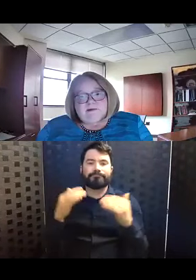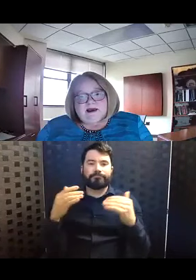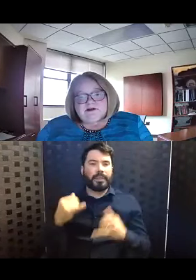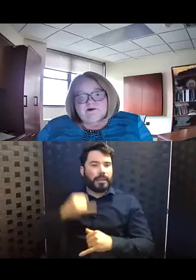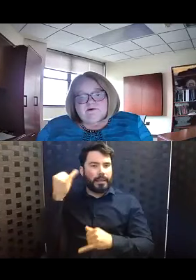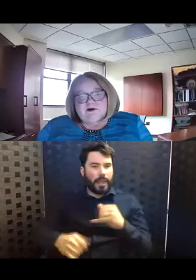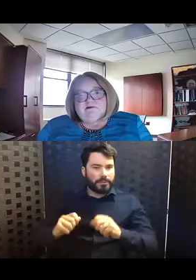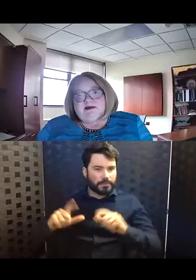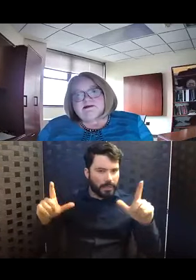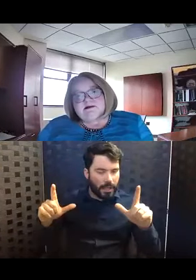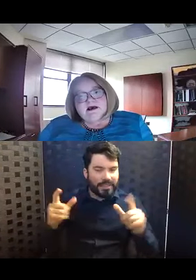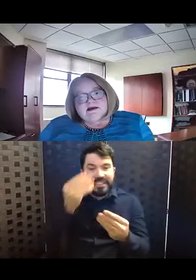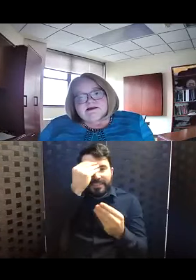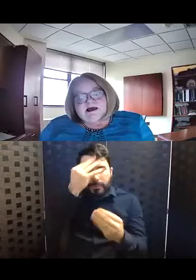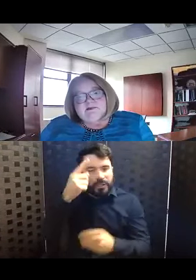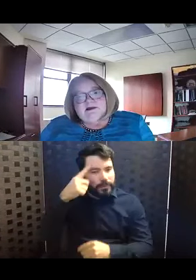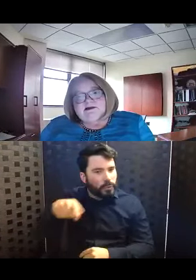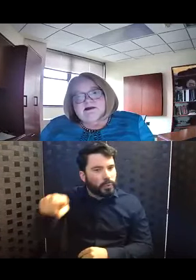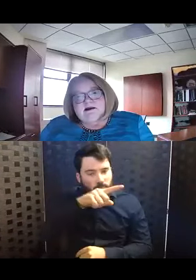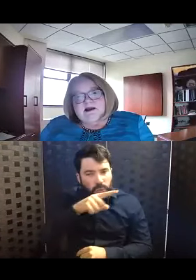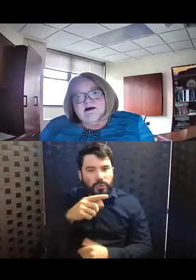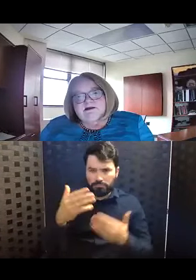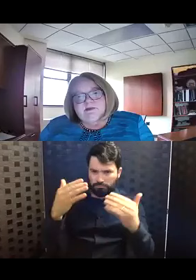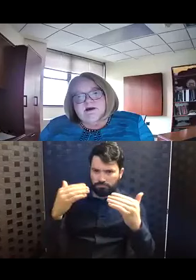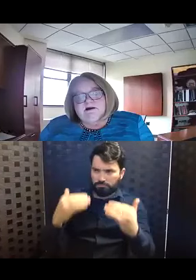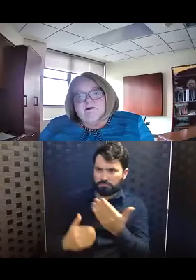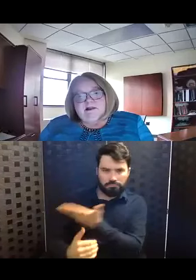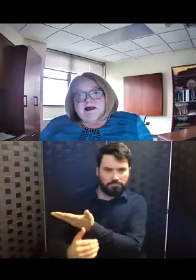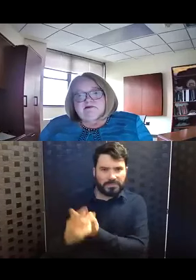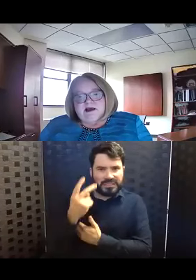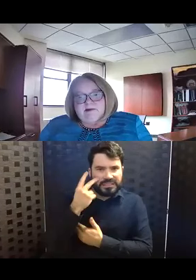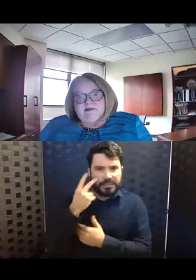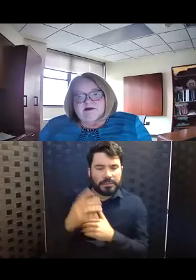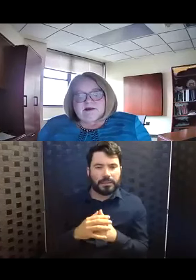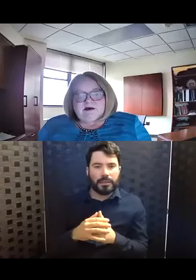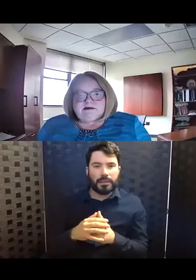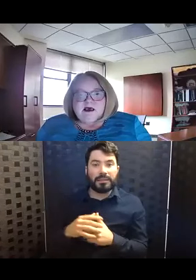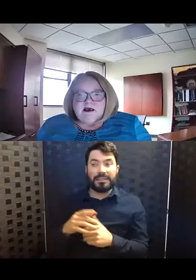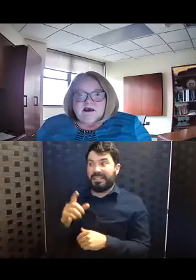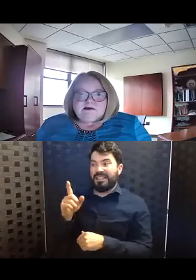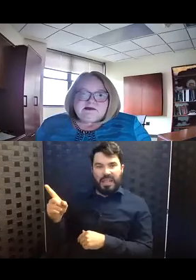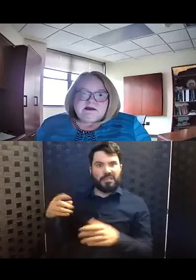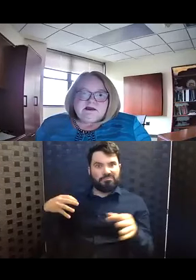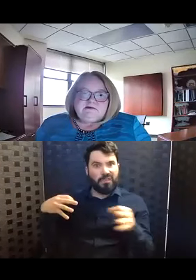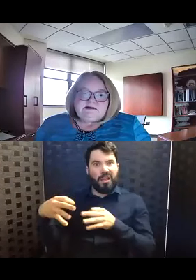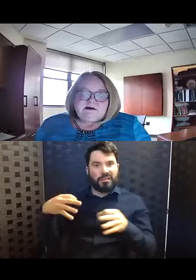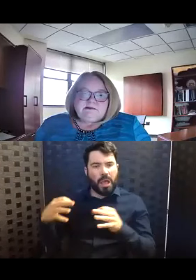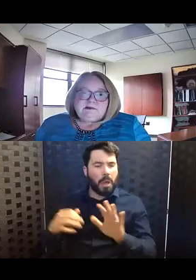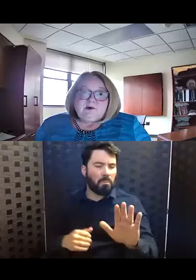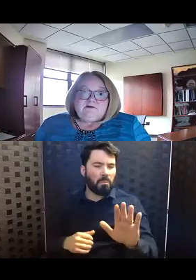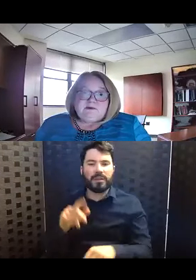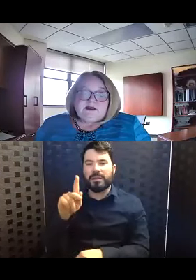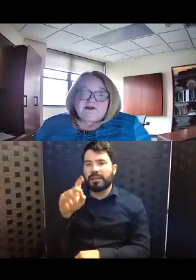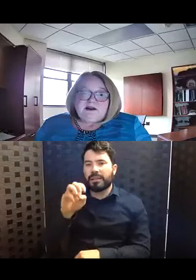you to refer back to. If you could advance the slide, please. And I'm not going to spend a lot of time on this, because Kelsey's going to give